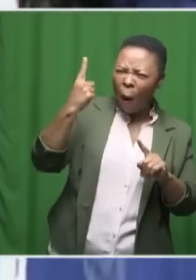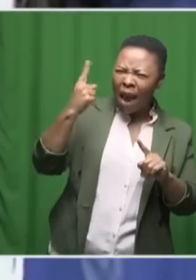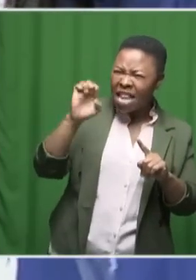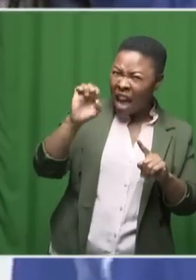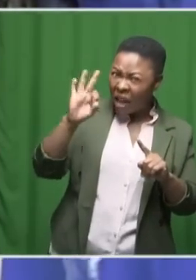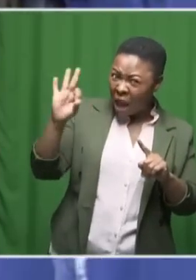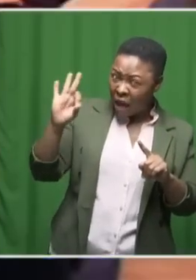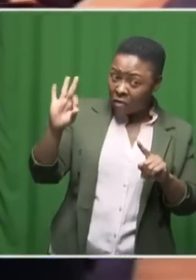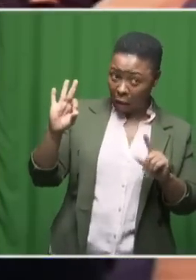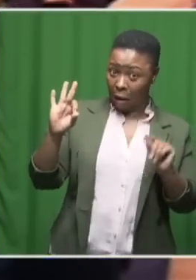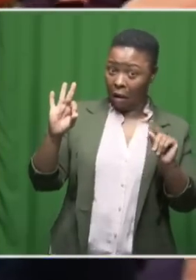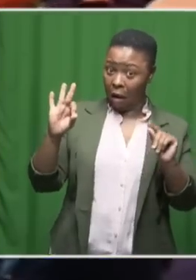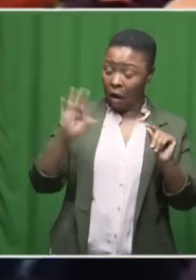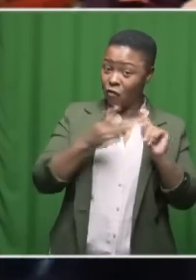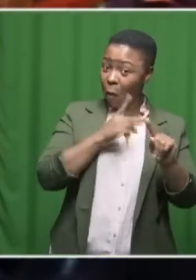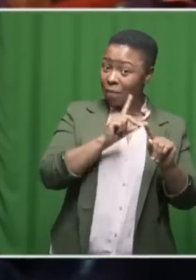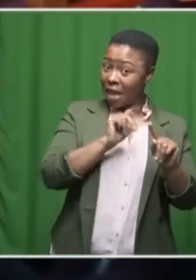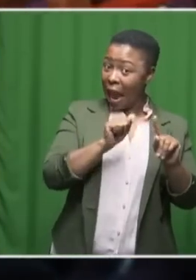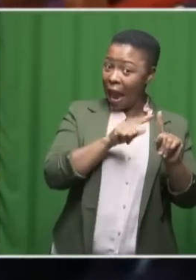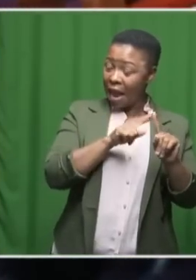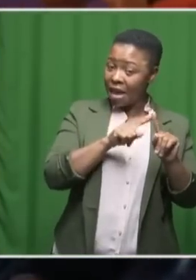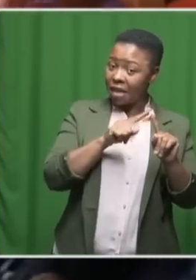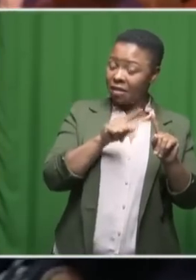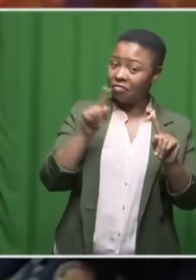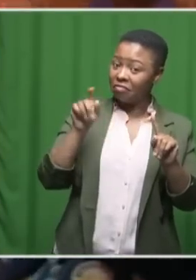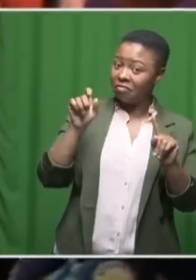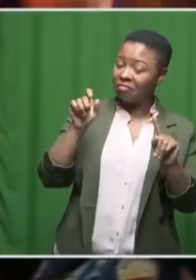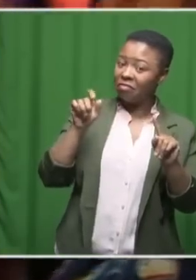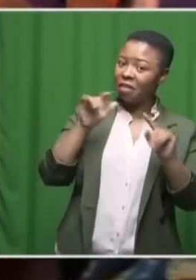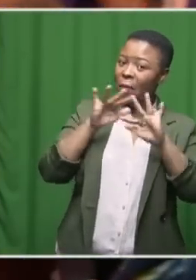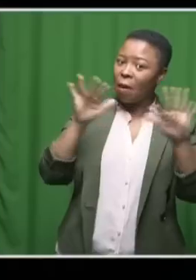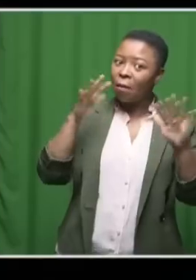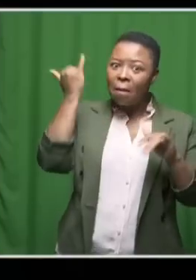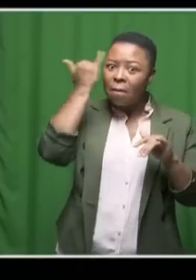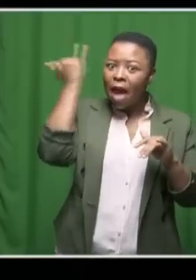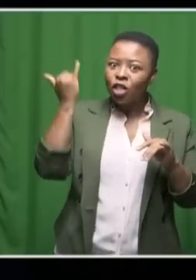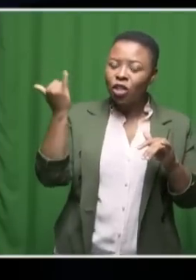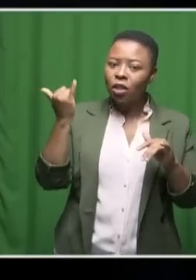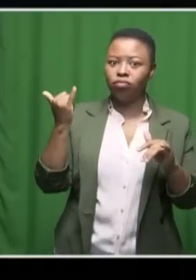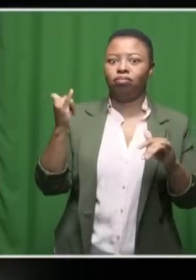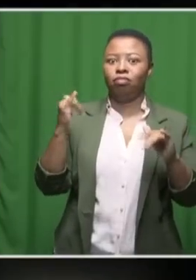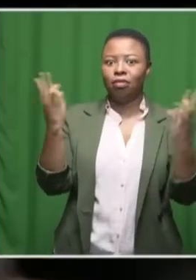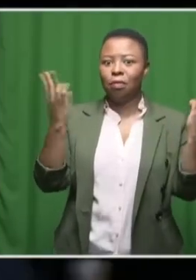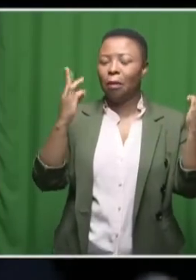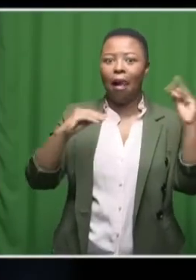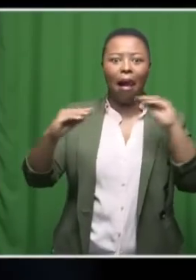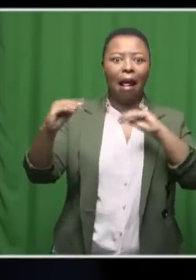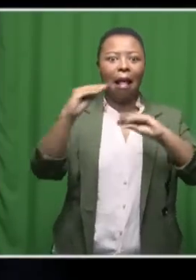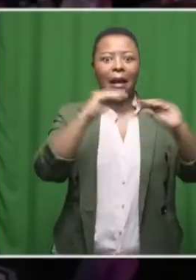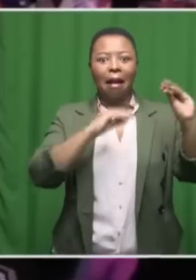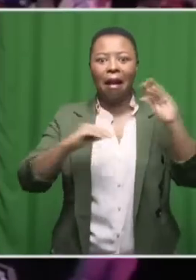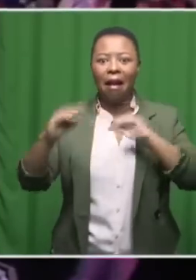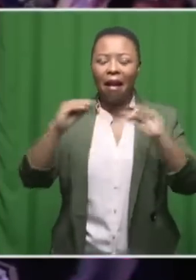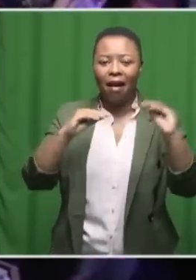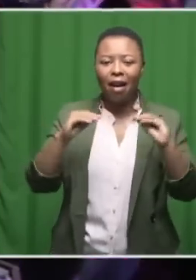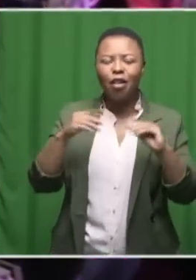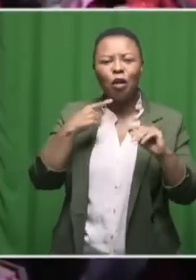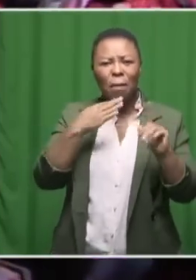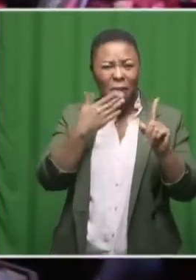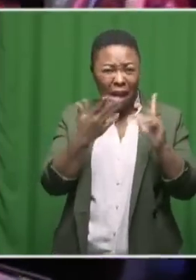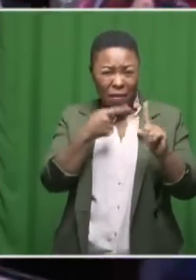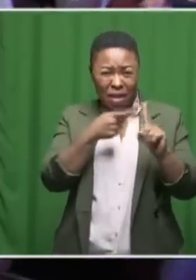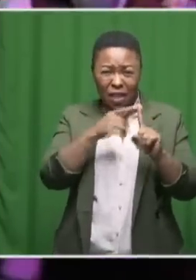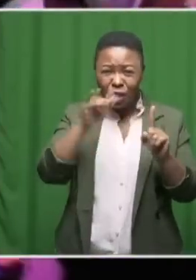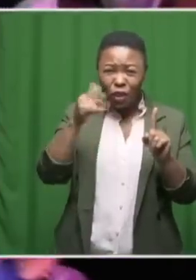the Democratic Alliance. And as you can imagine, people have had all sorts of things to say around that. Incidentally, John Steenhuisen will